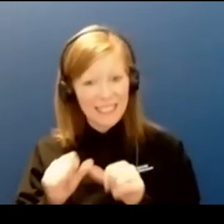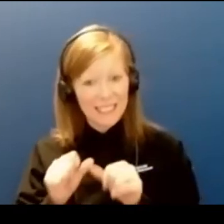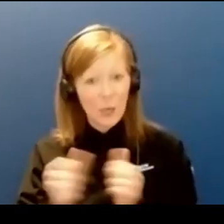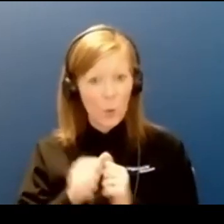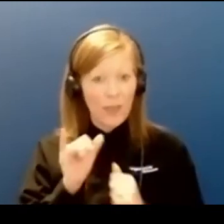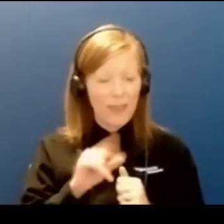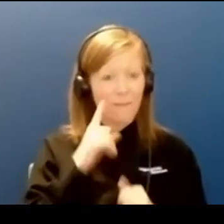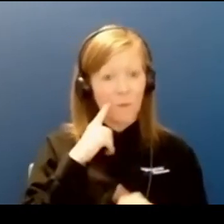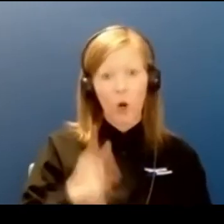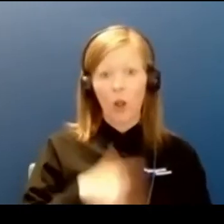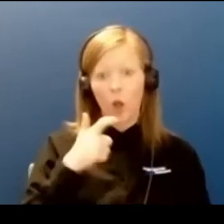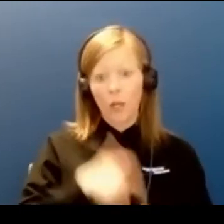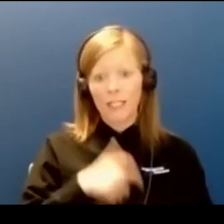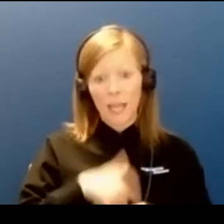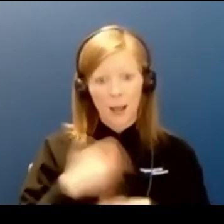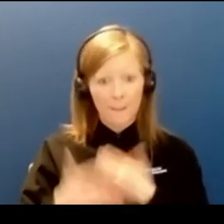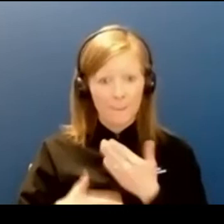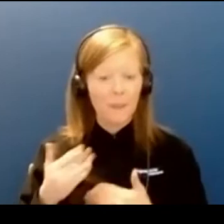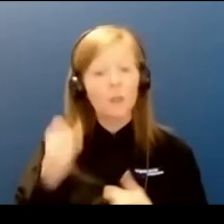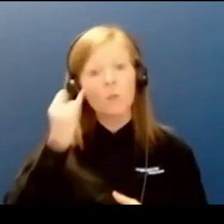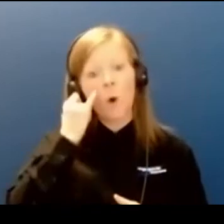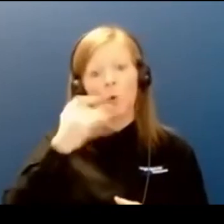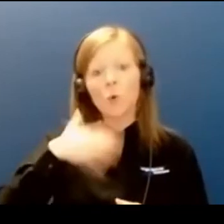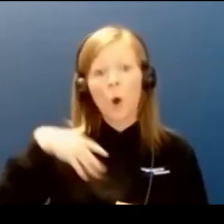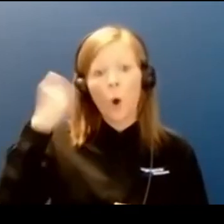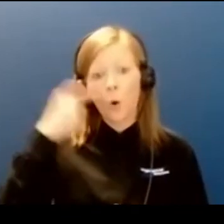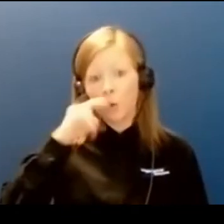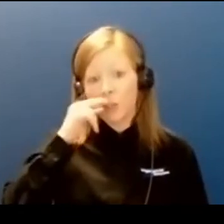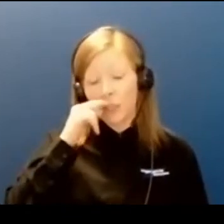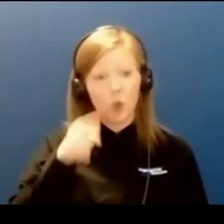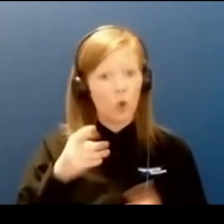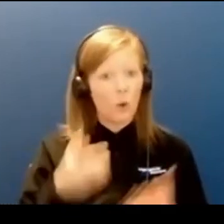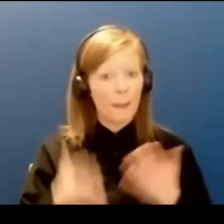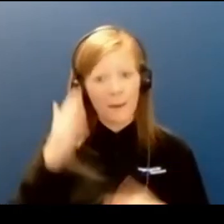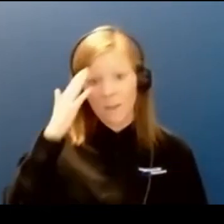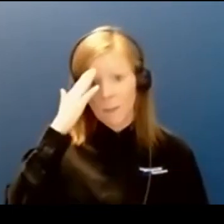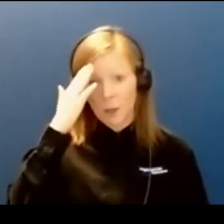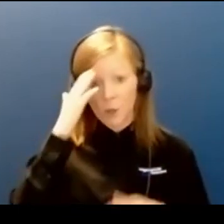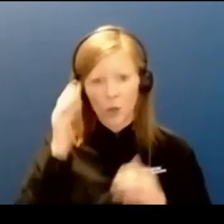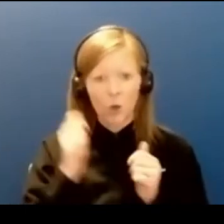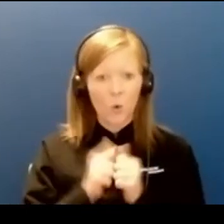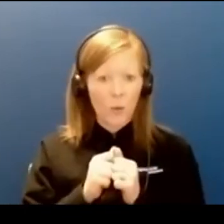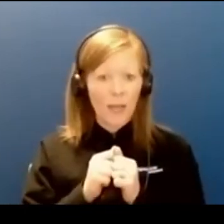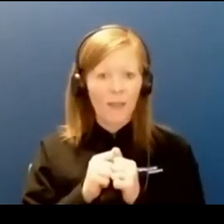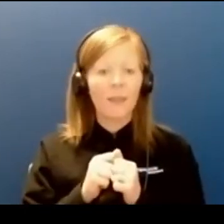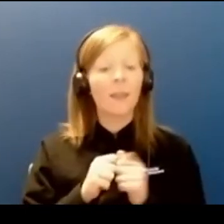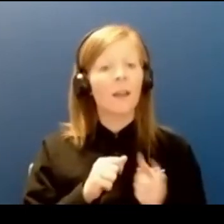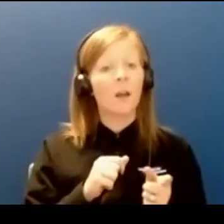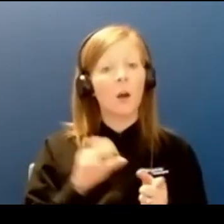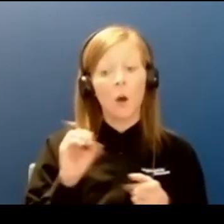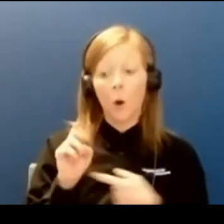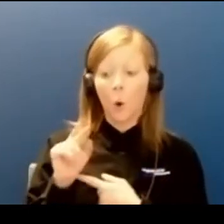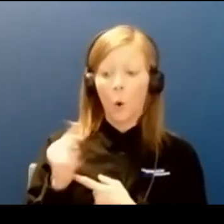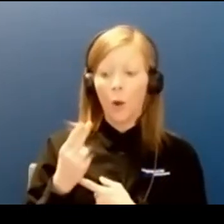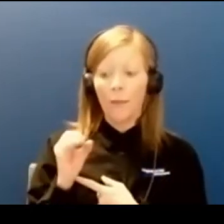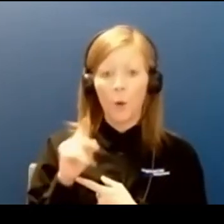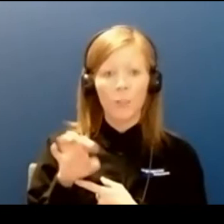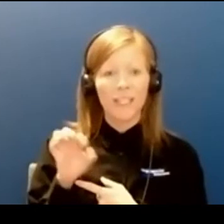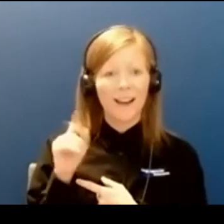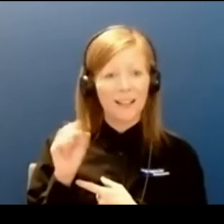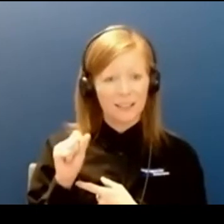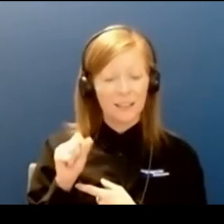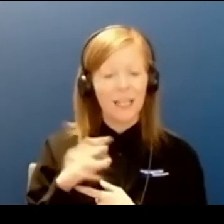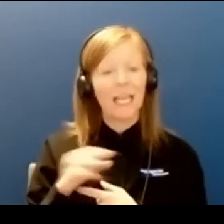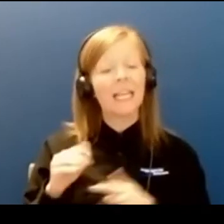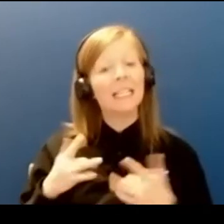time. If you have older children, you may be familiar with orthodontics already, and it takes